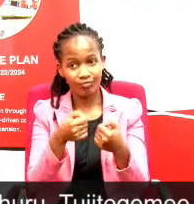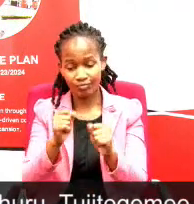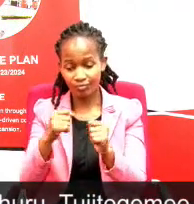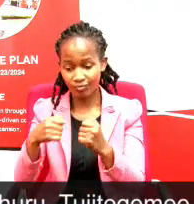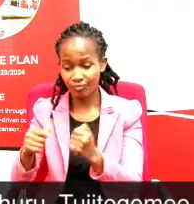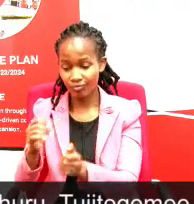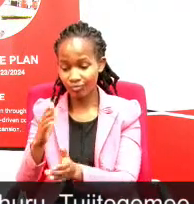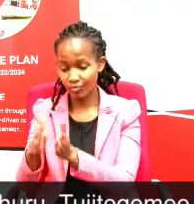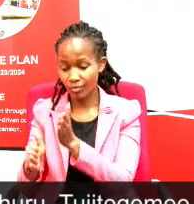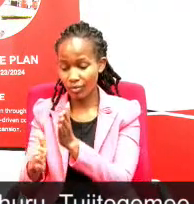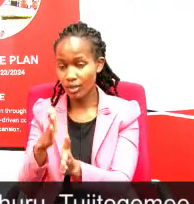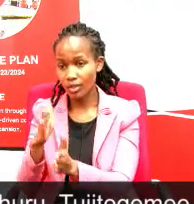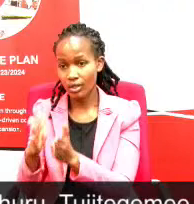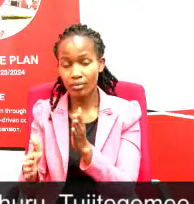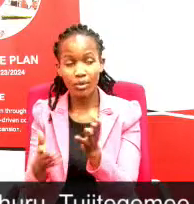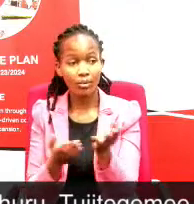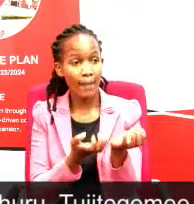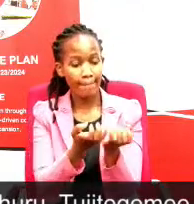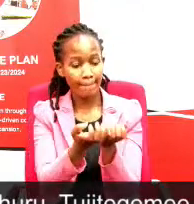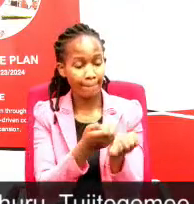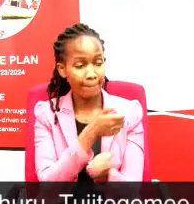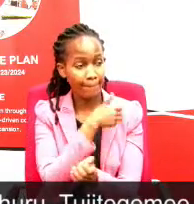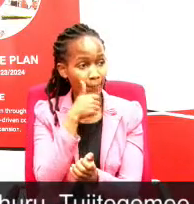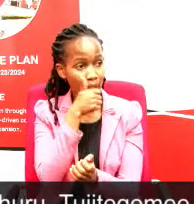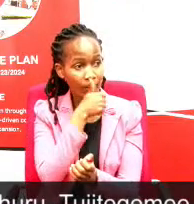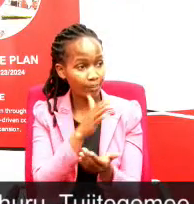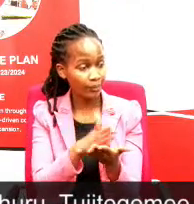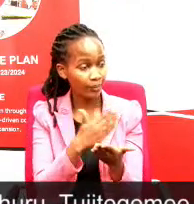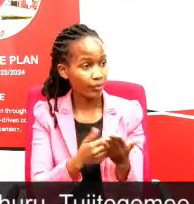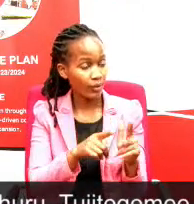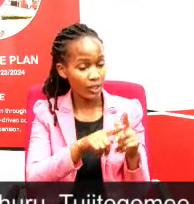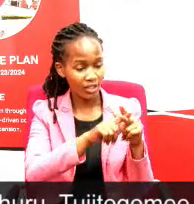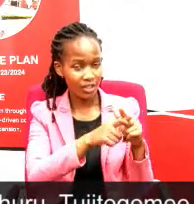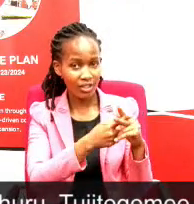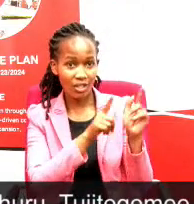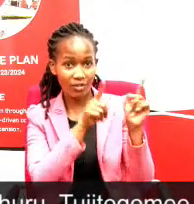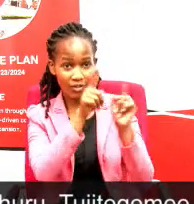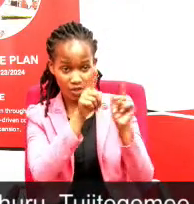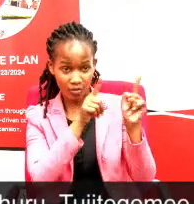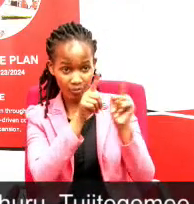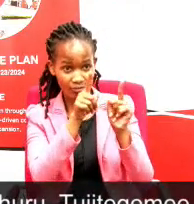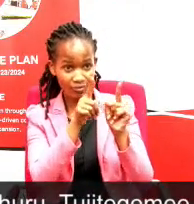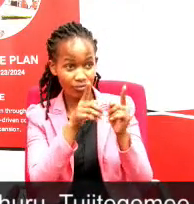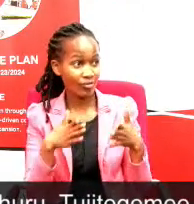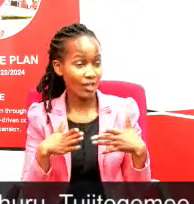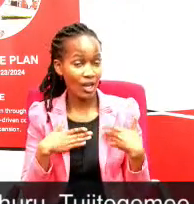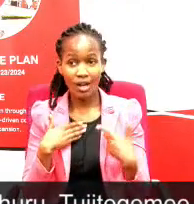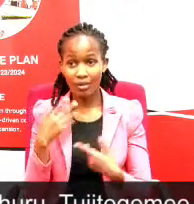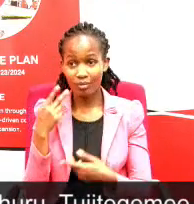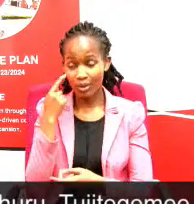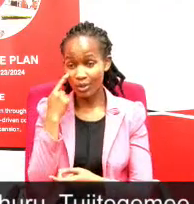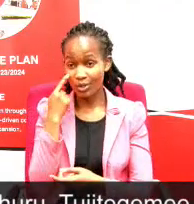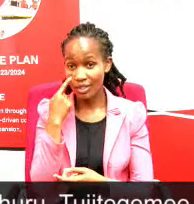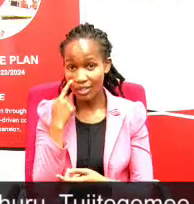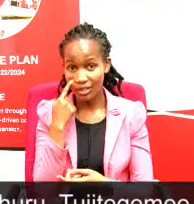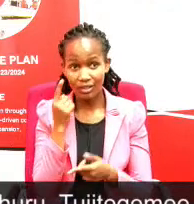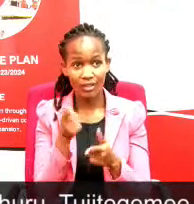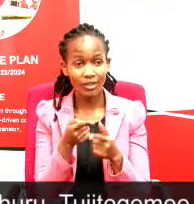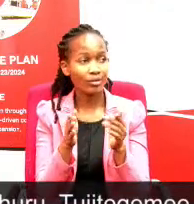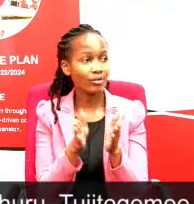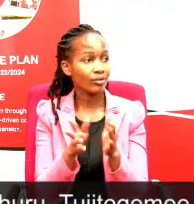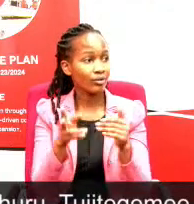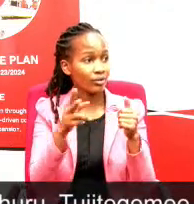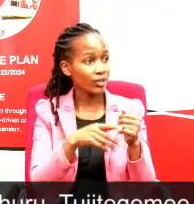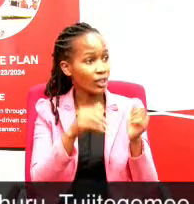plan, like we do in business, in private sector, it's just the beginning of the journey. happy to see that even with the 7th, you are able to